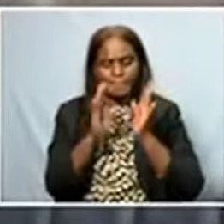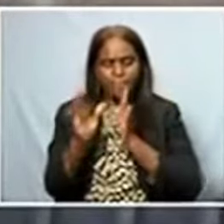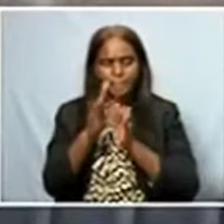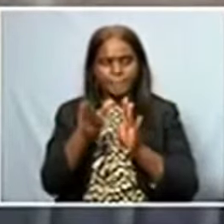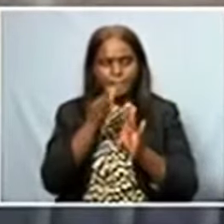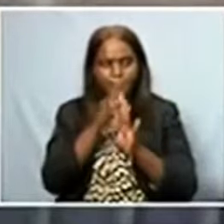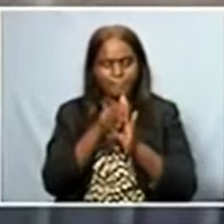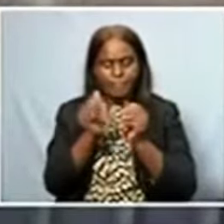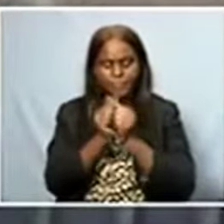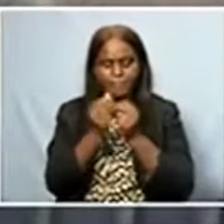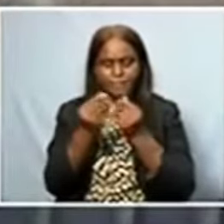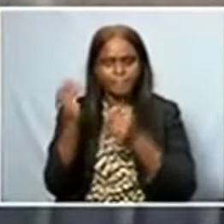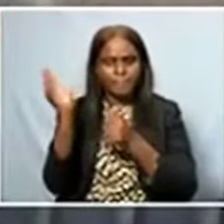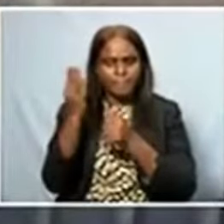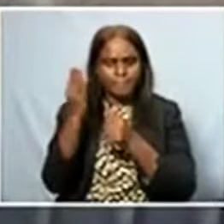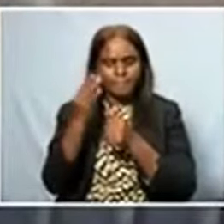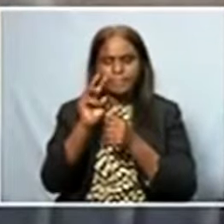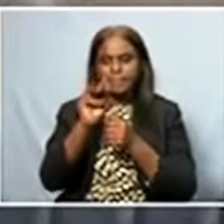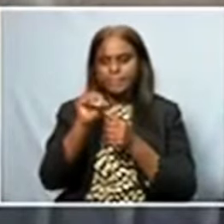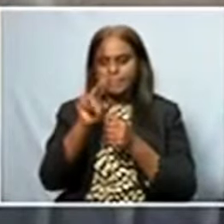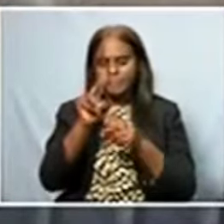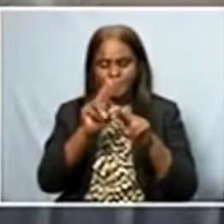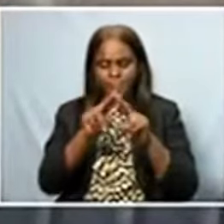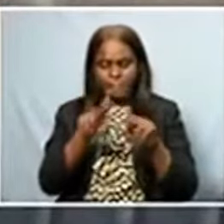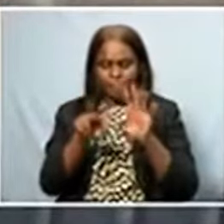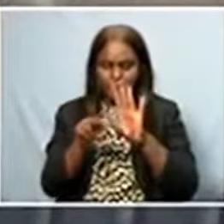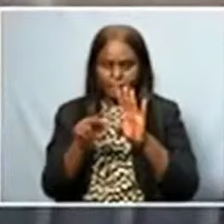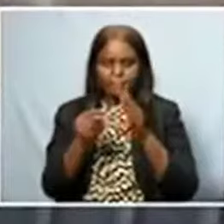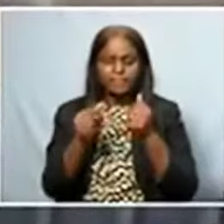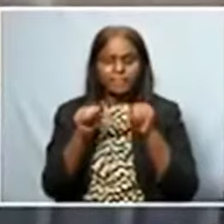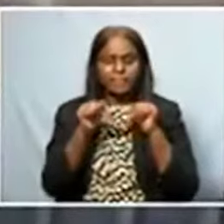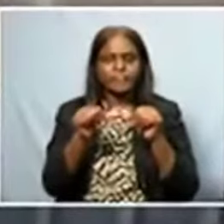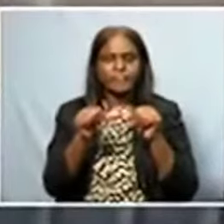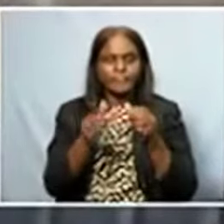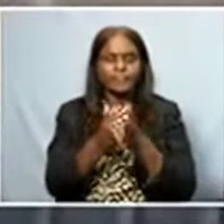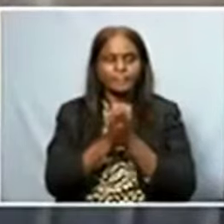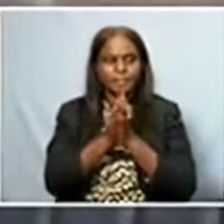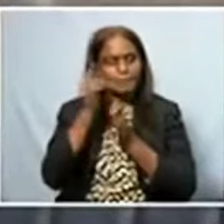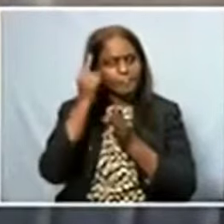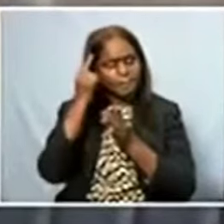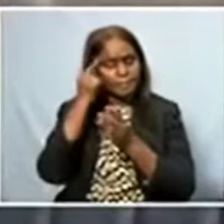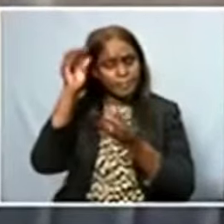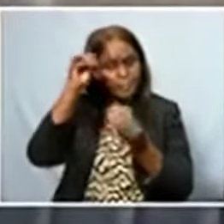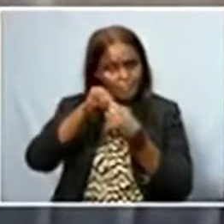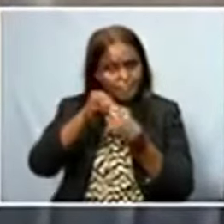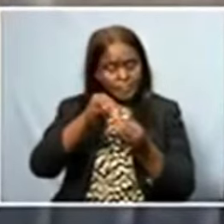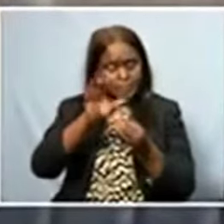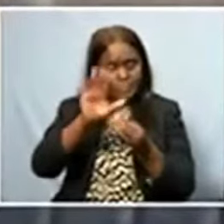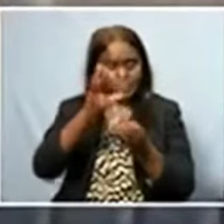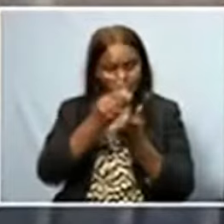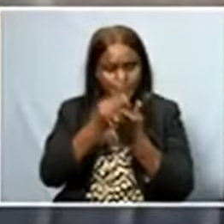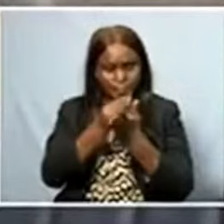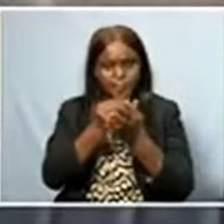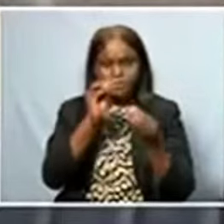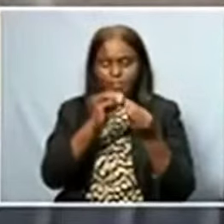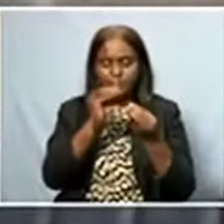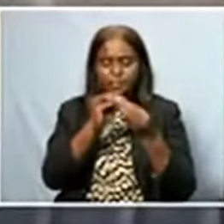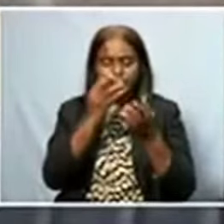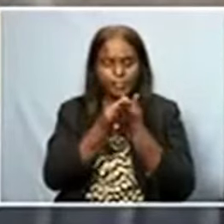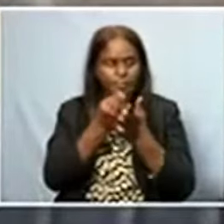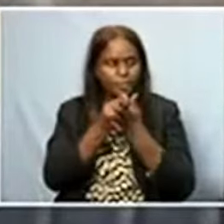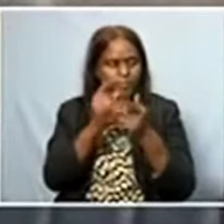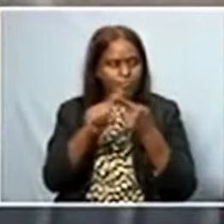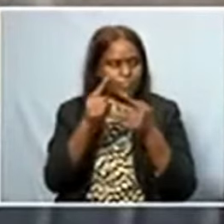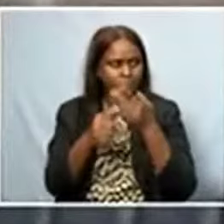target. With these few remarks, Mr. Chairperson, I still urge government to ensure that they find more resources